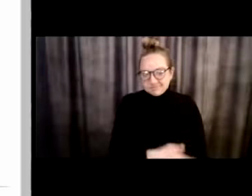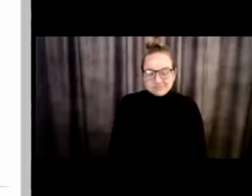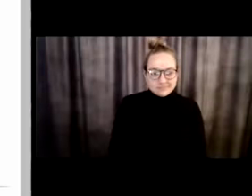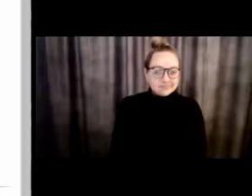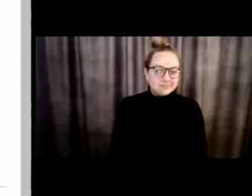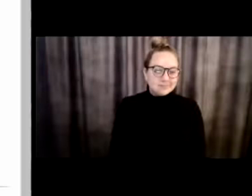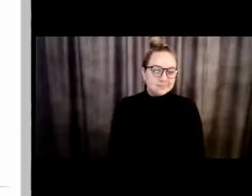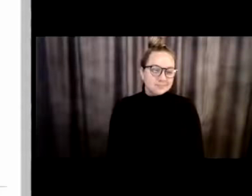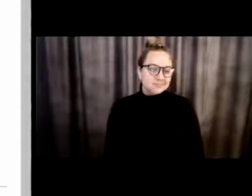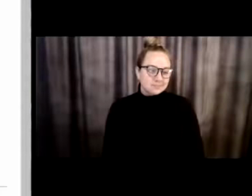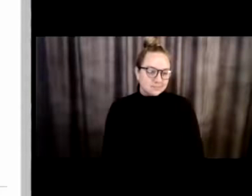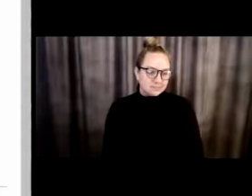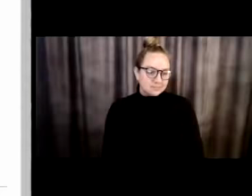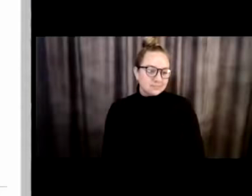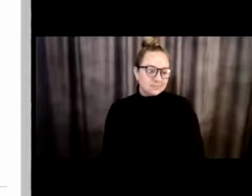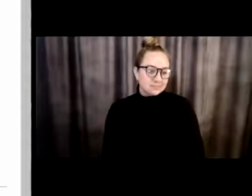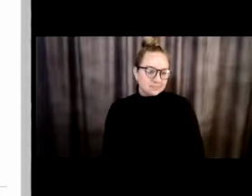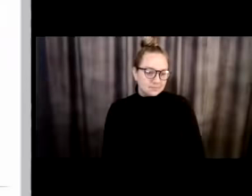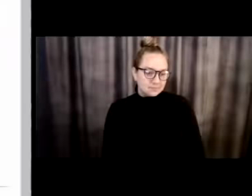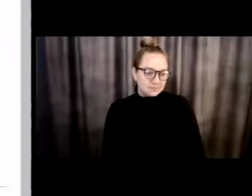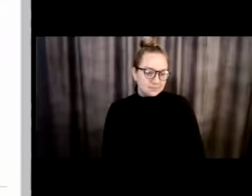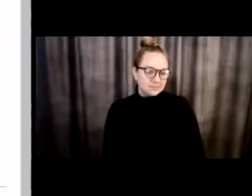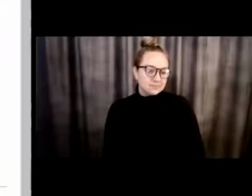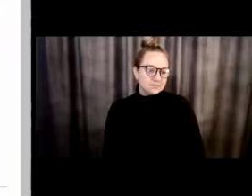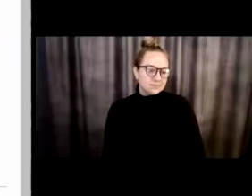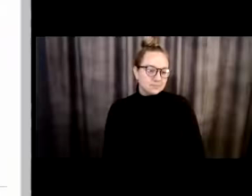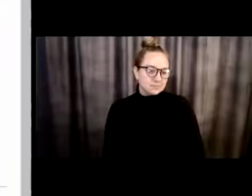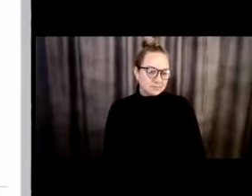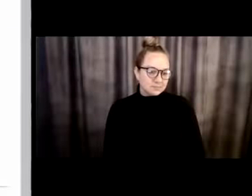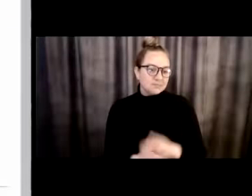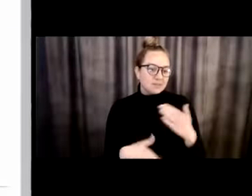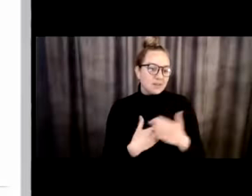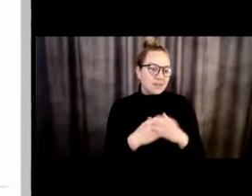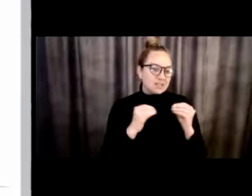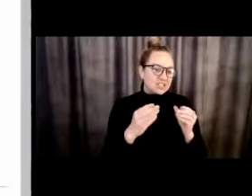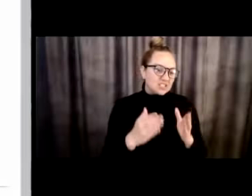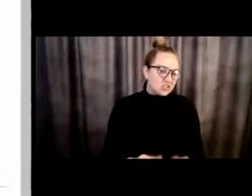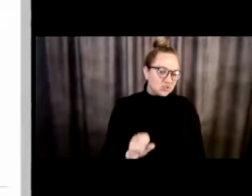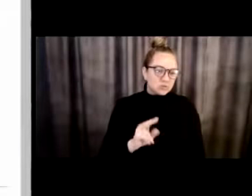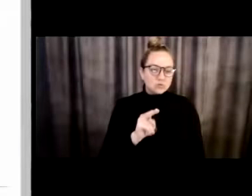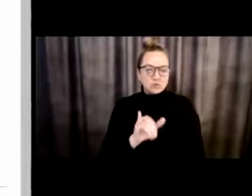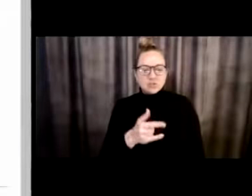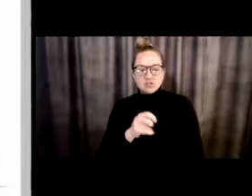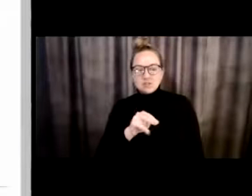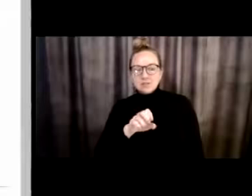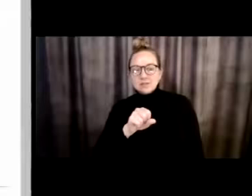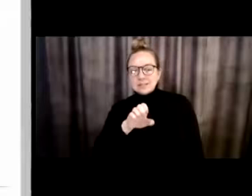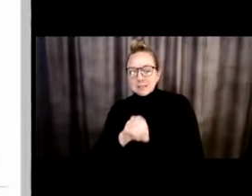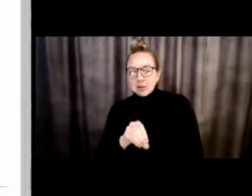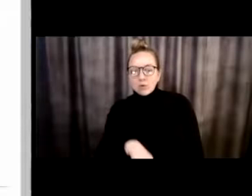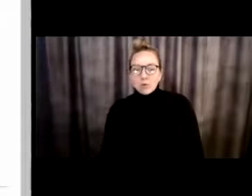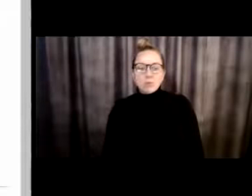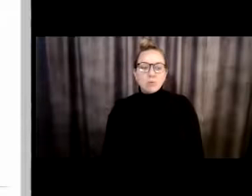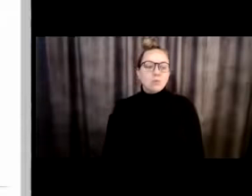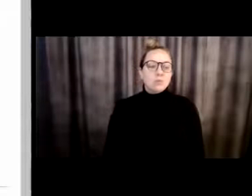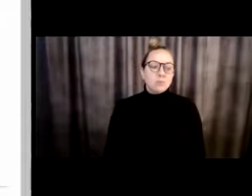leadership, all teachers, SUNY Geneseo, some specific organizations in here. And look at